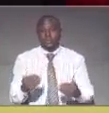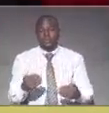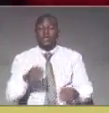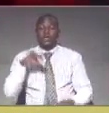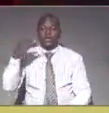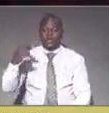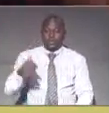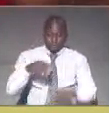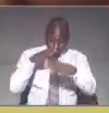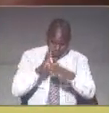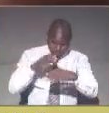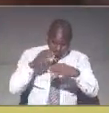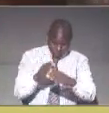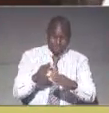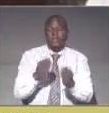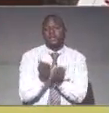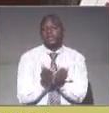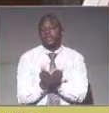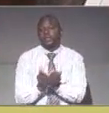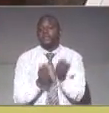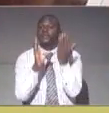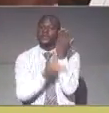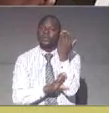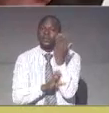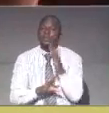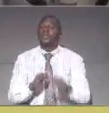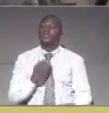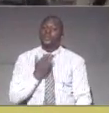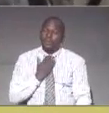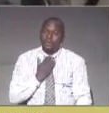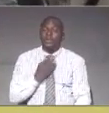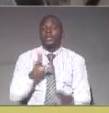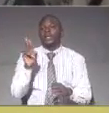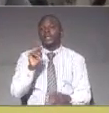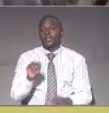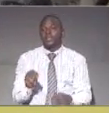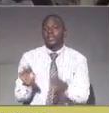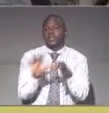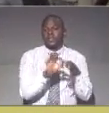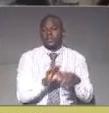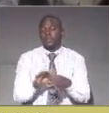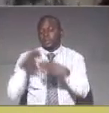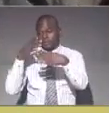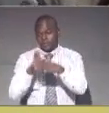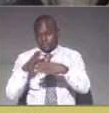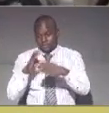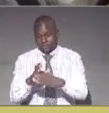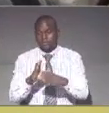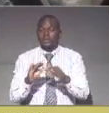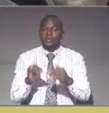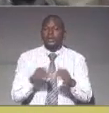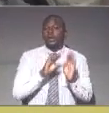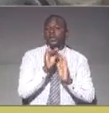of diagnosis services in the country is wanting. The National Coordinator for Laboratory Quality Assurance